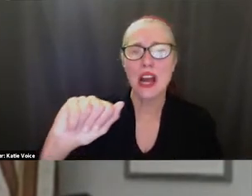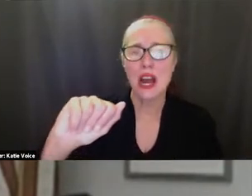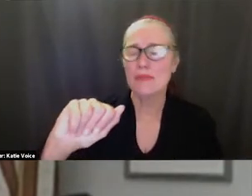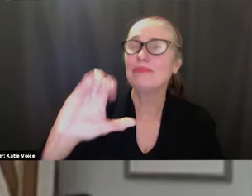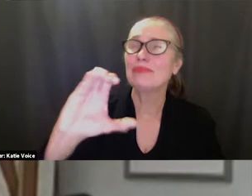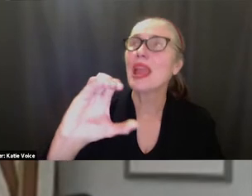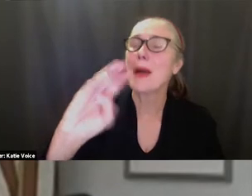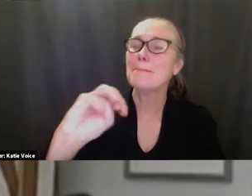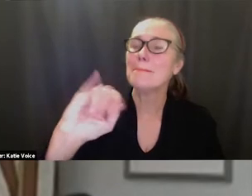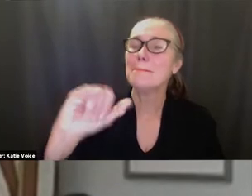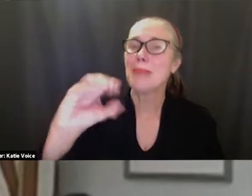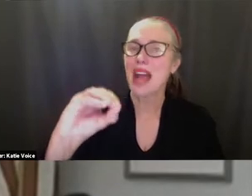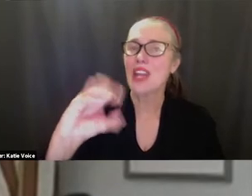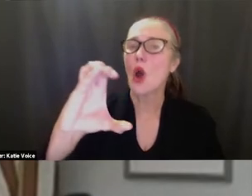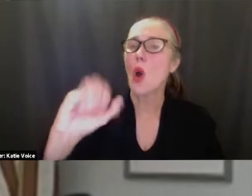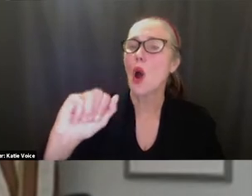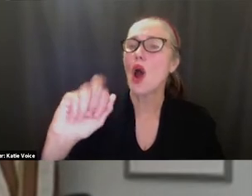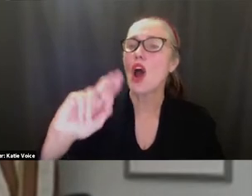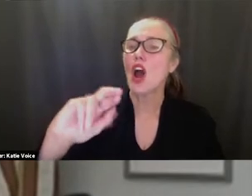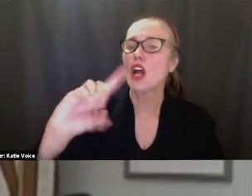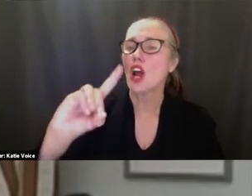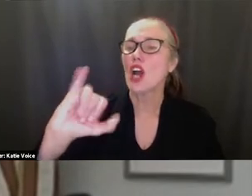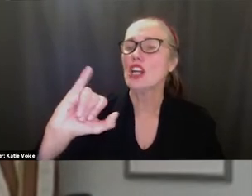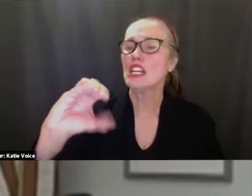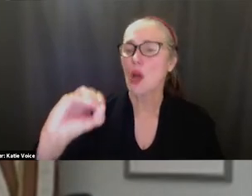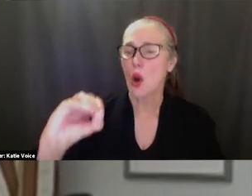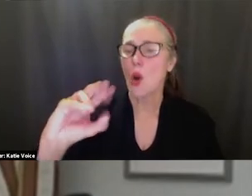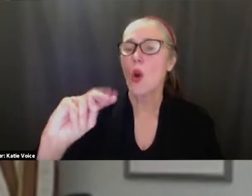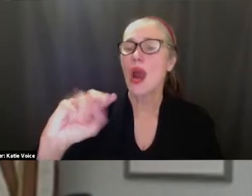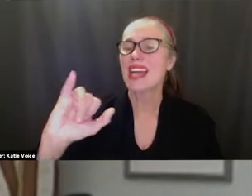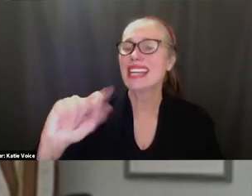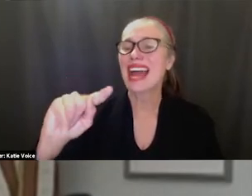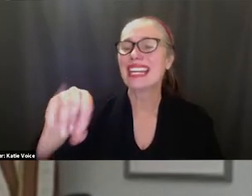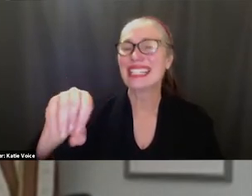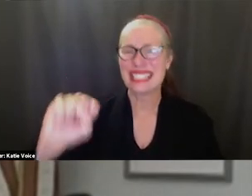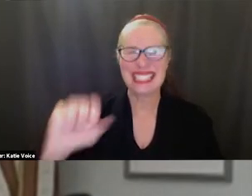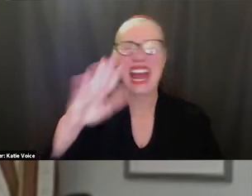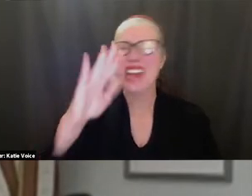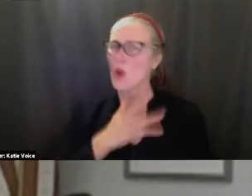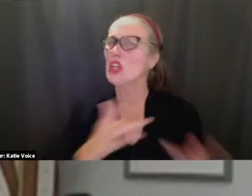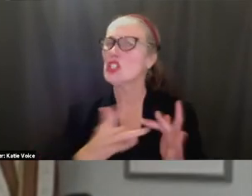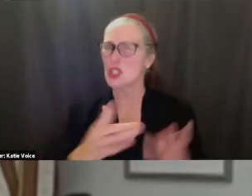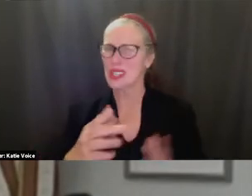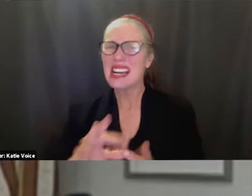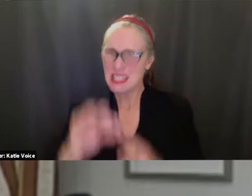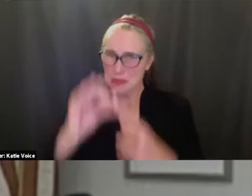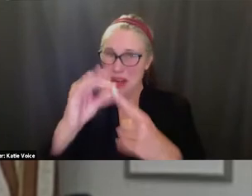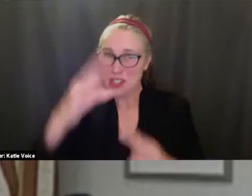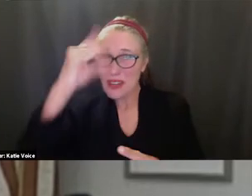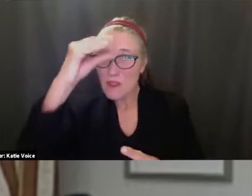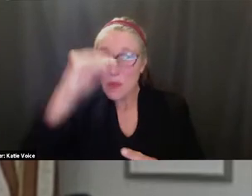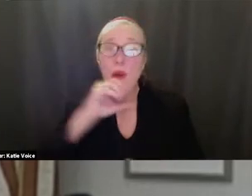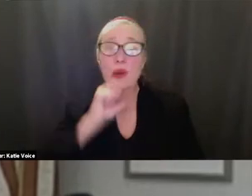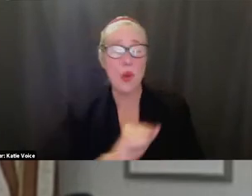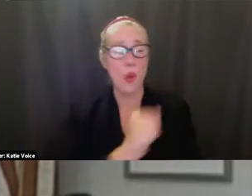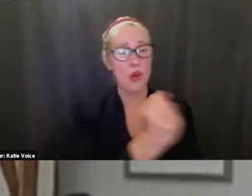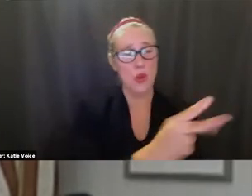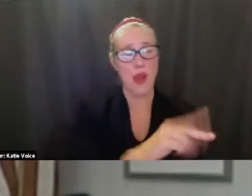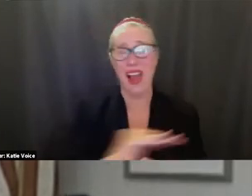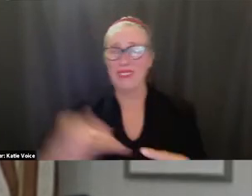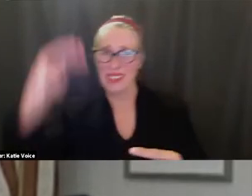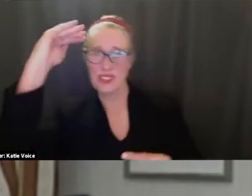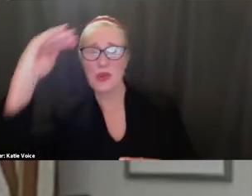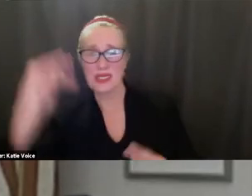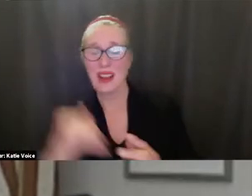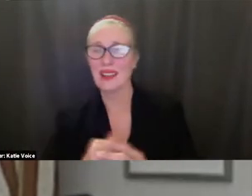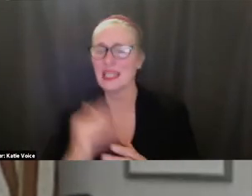boys and men 12 to 22 et cetera so i am monitoring that very closely and appreciate any information about